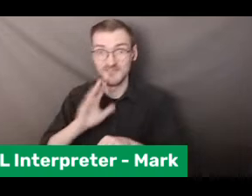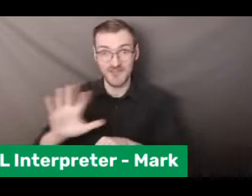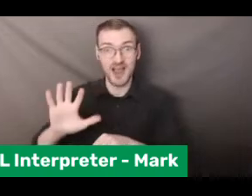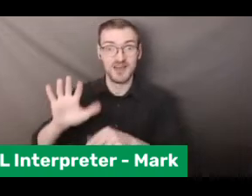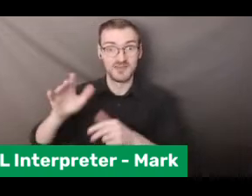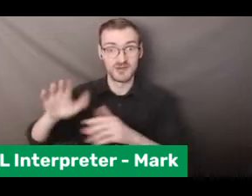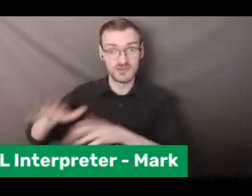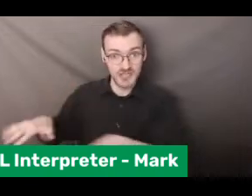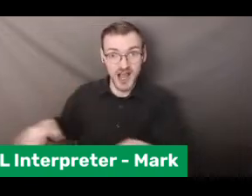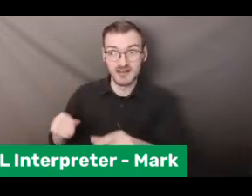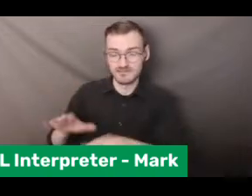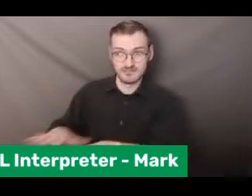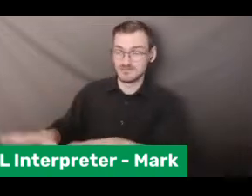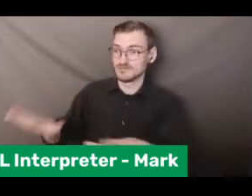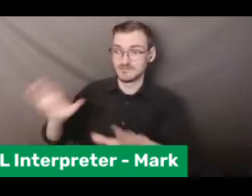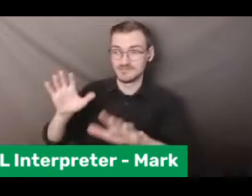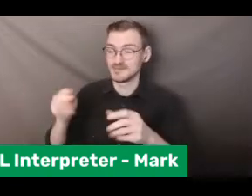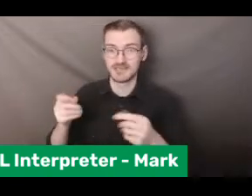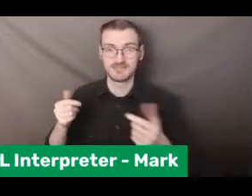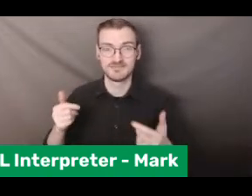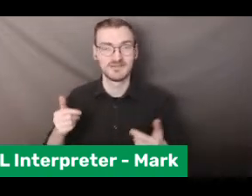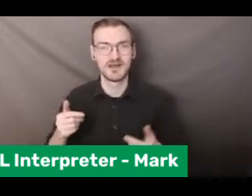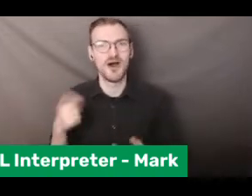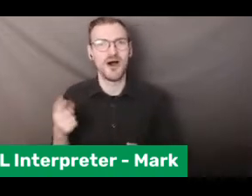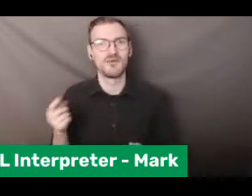the questions young bloods will ask you.